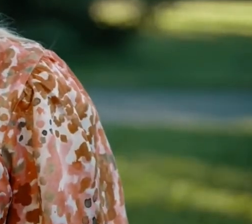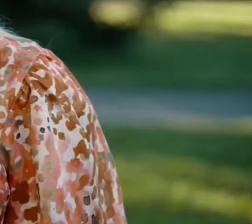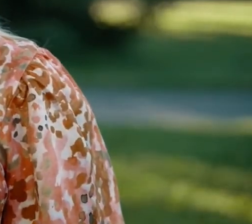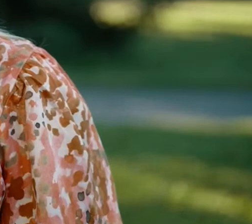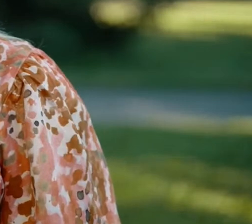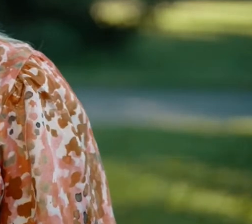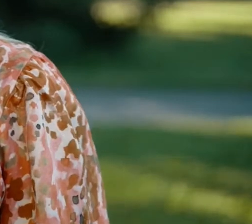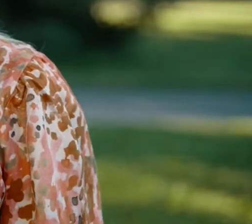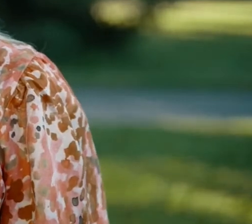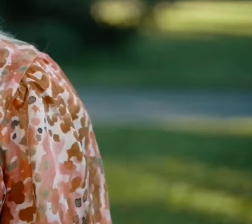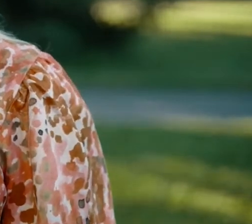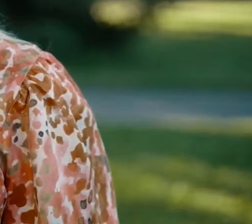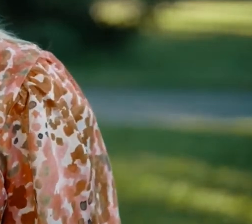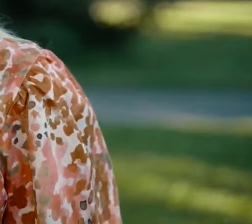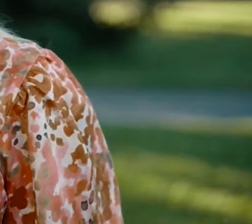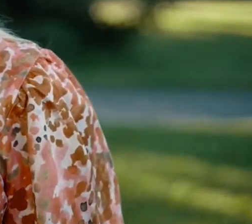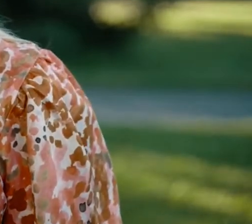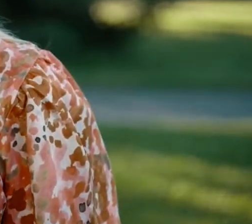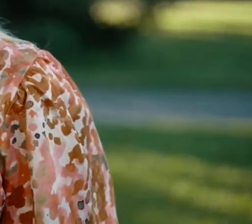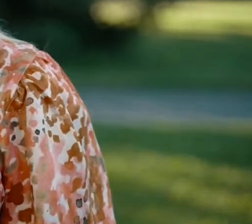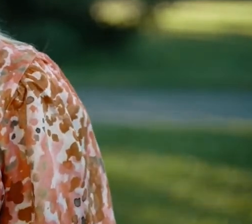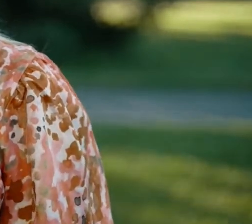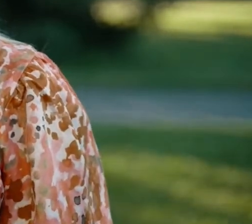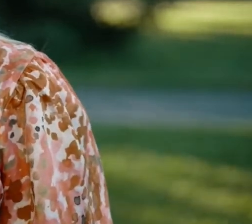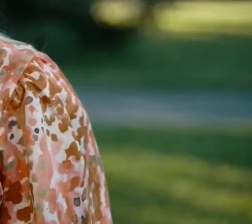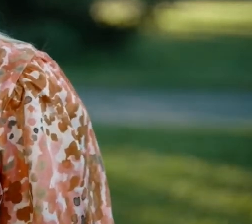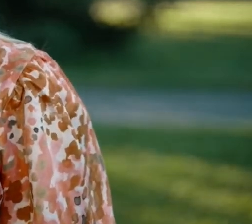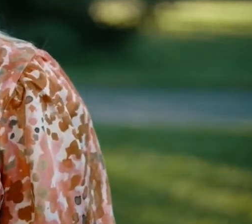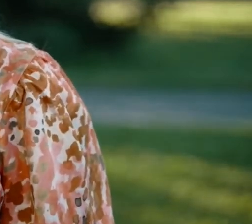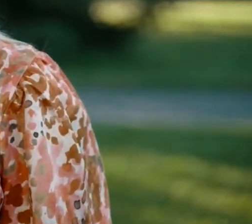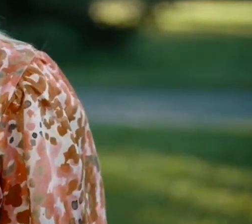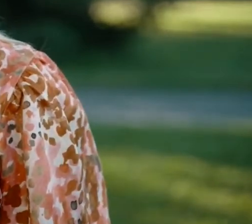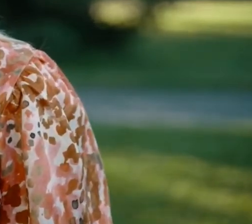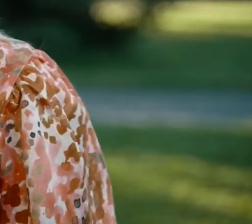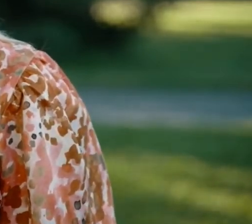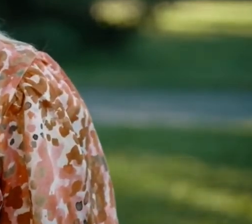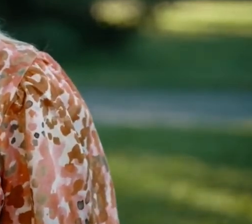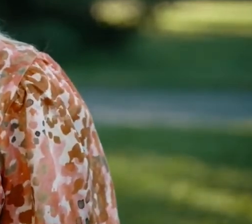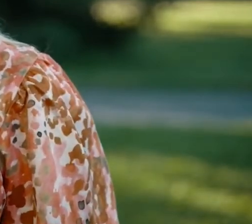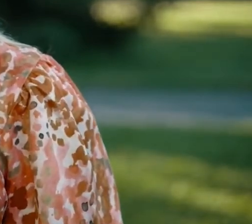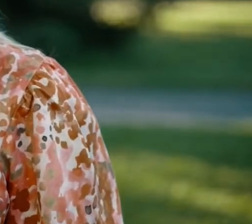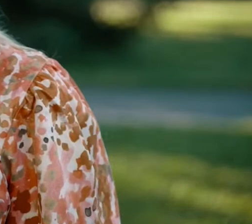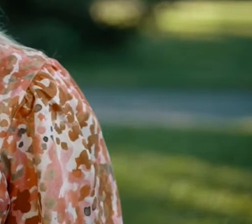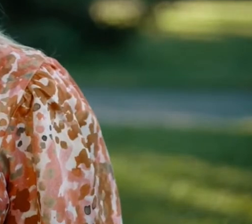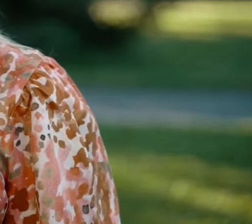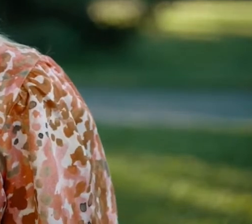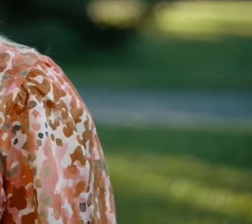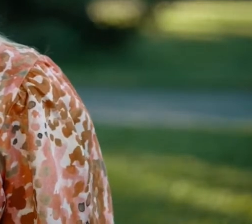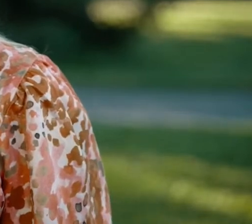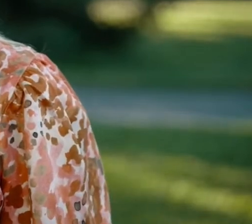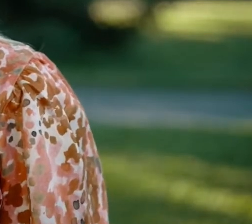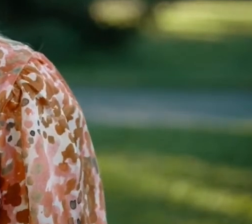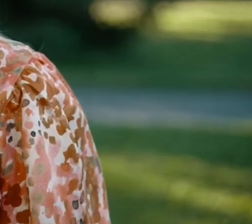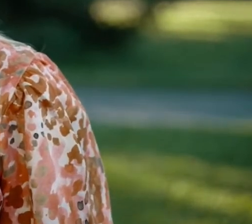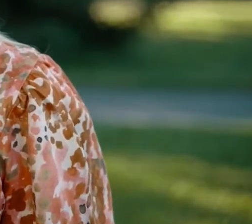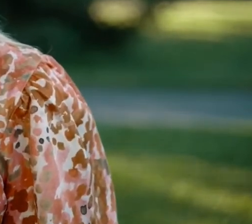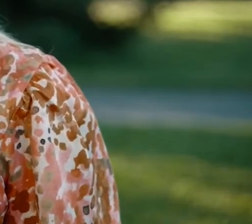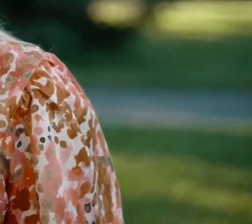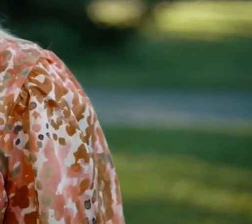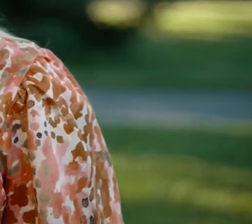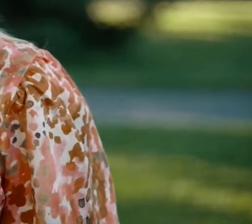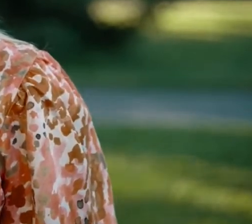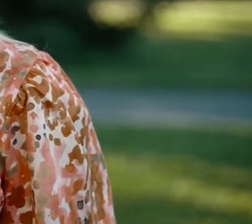goal of the European Union Commission to increase the green areas in cities and bring nature closer to people's everyday